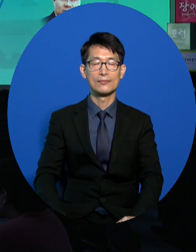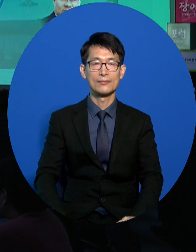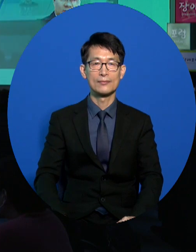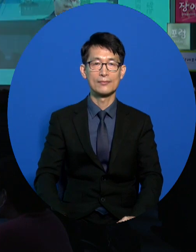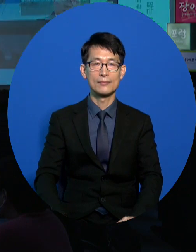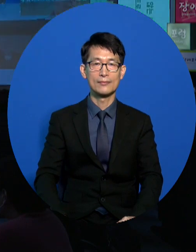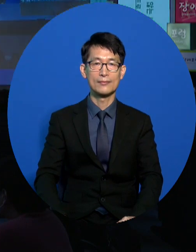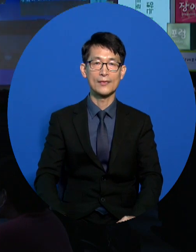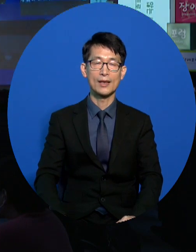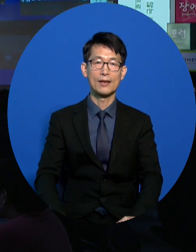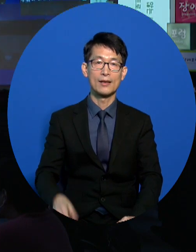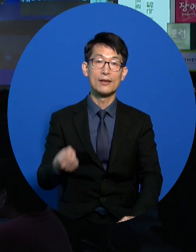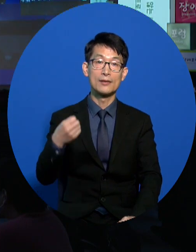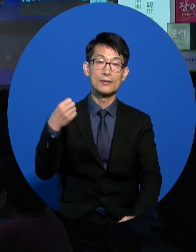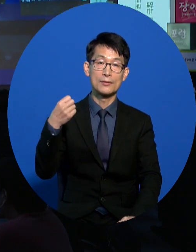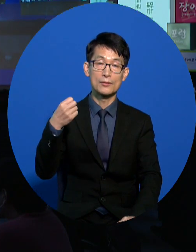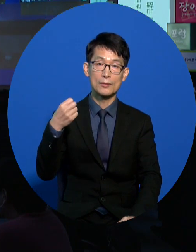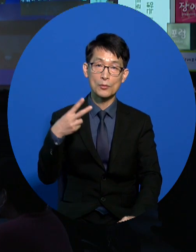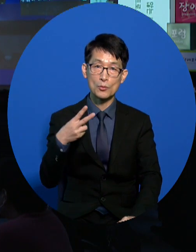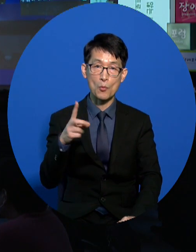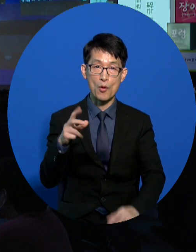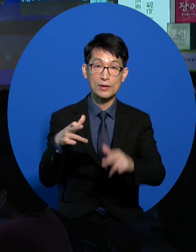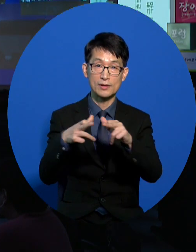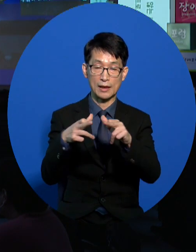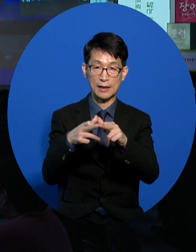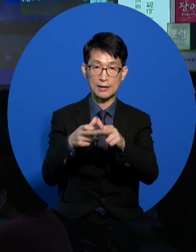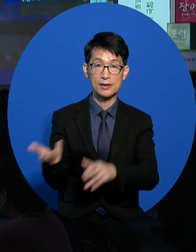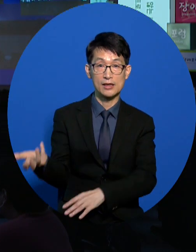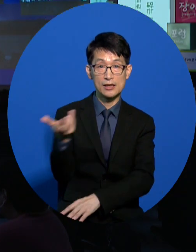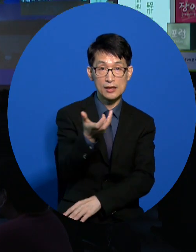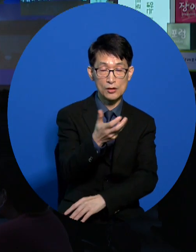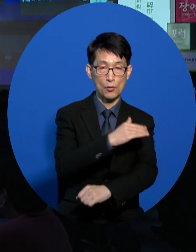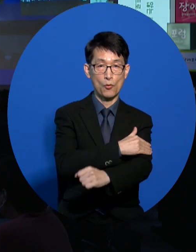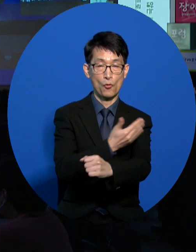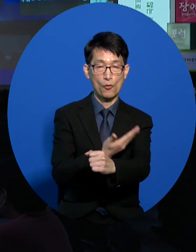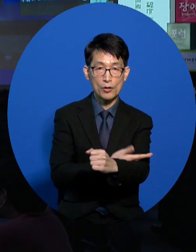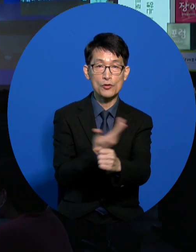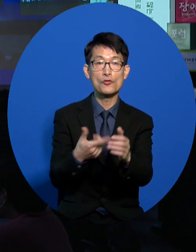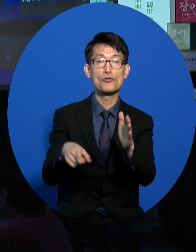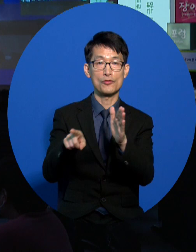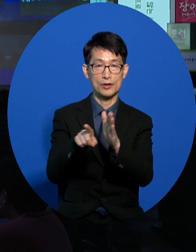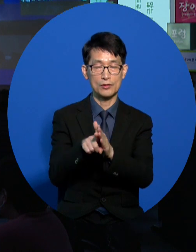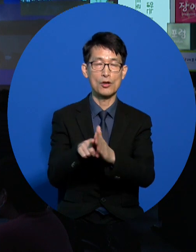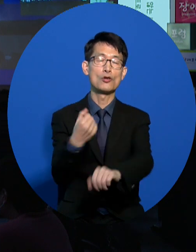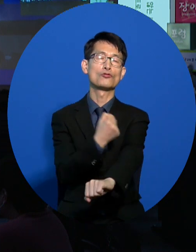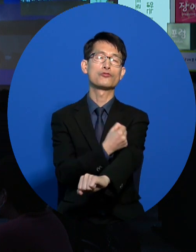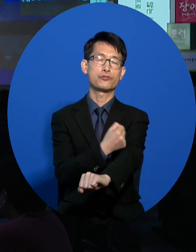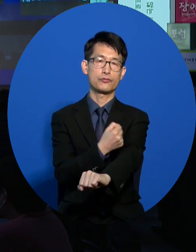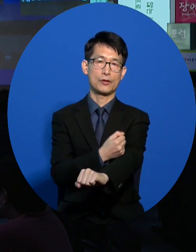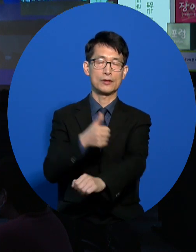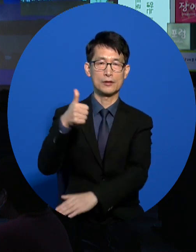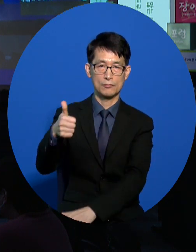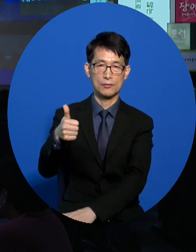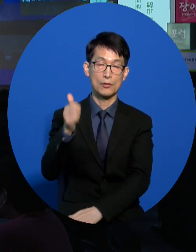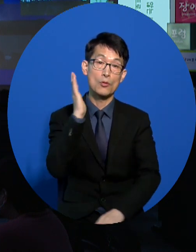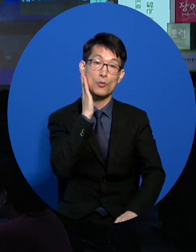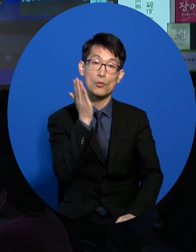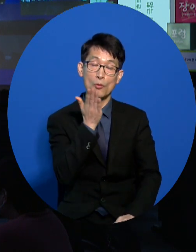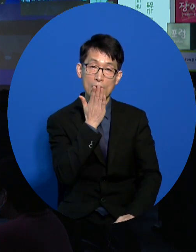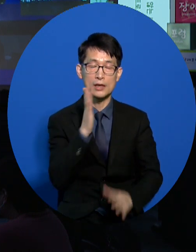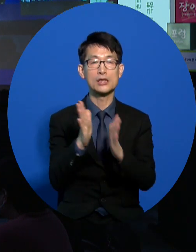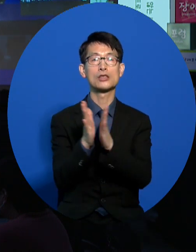you. Next, he is a person who has been working for the rights to labor and mobility of persons